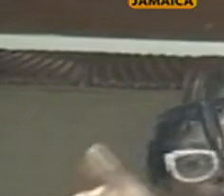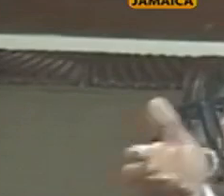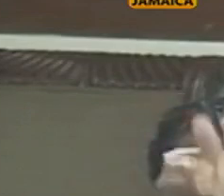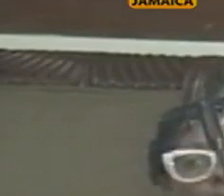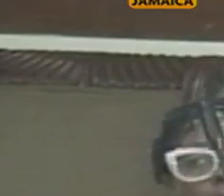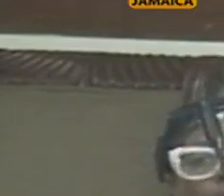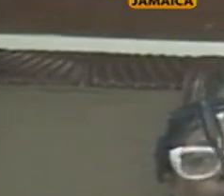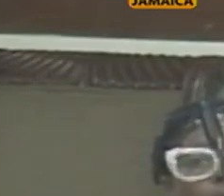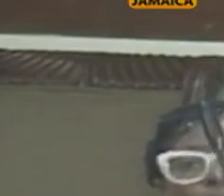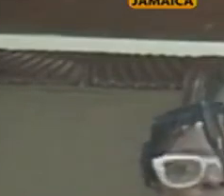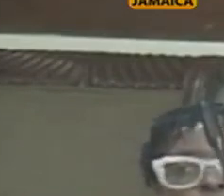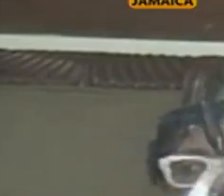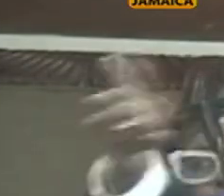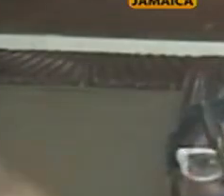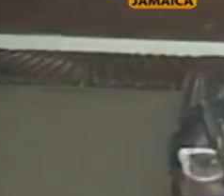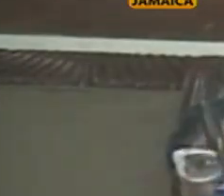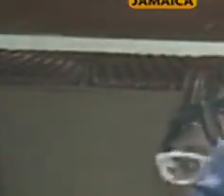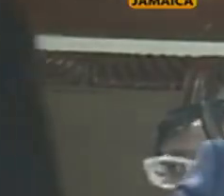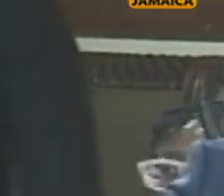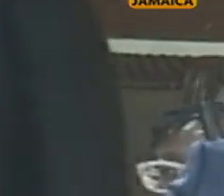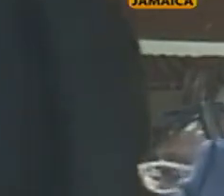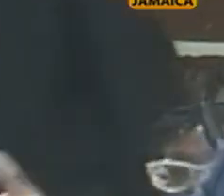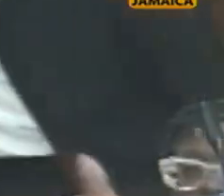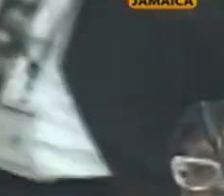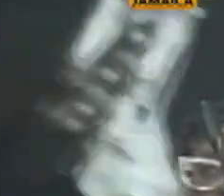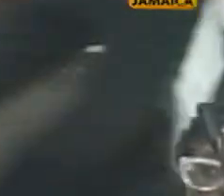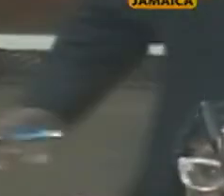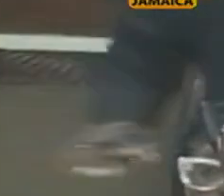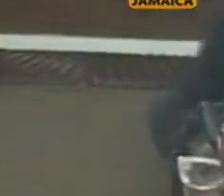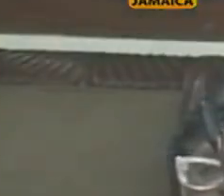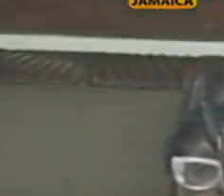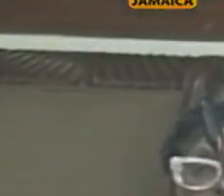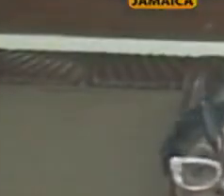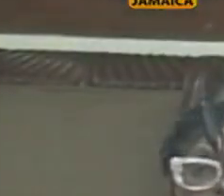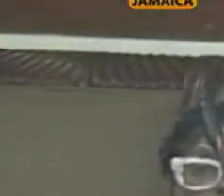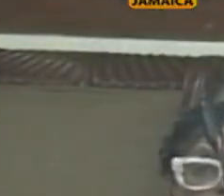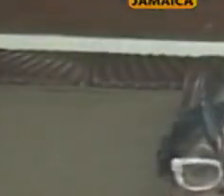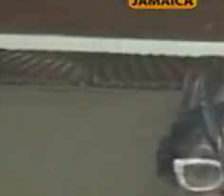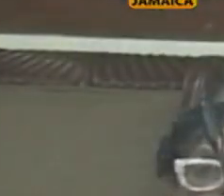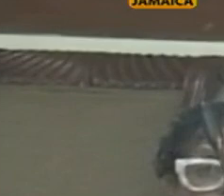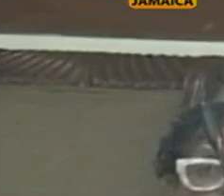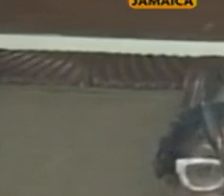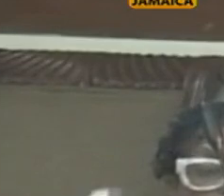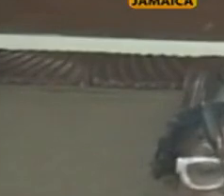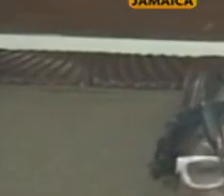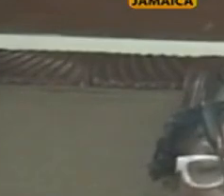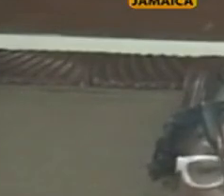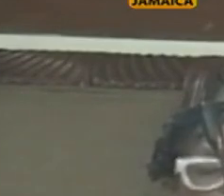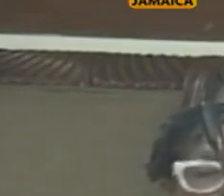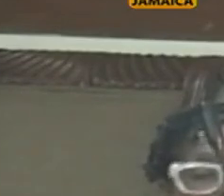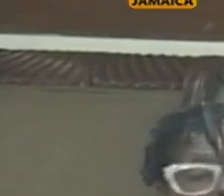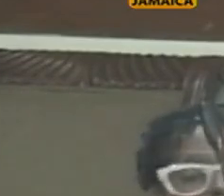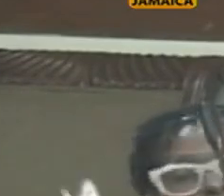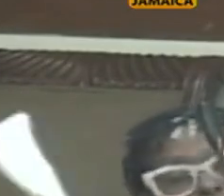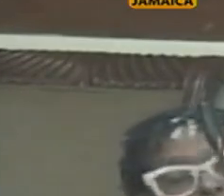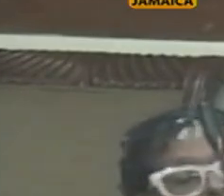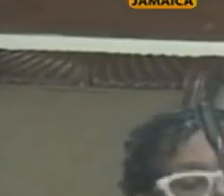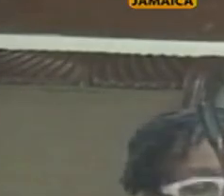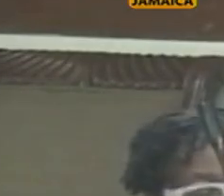was ventilated, or it was raised anyway, in a PAAC meeting. And given that this